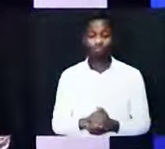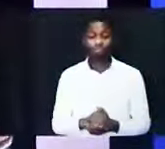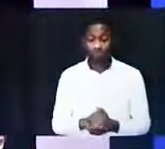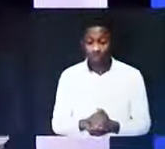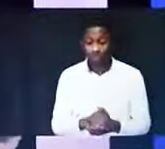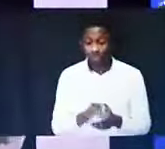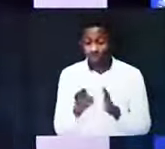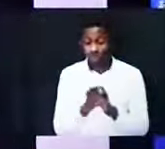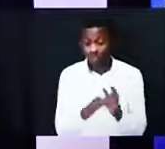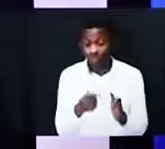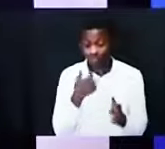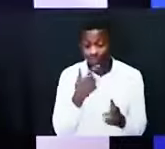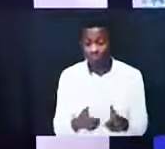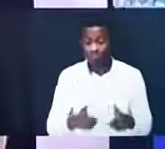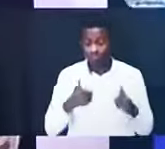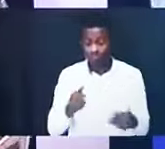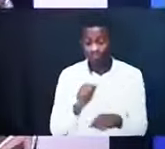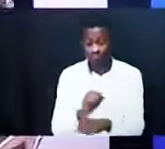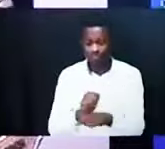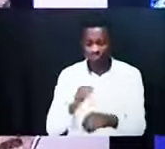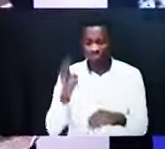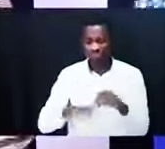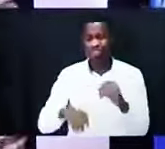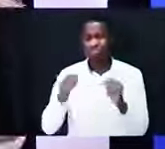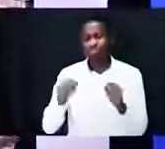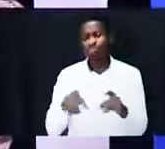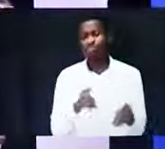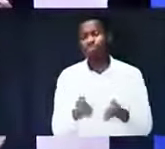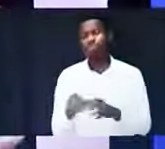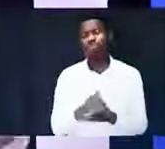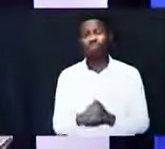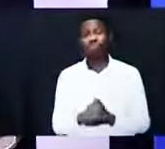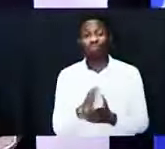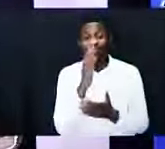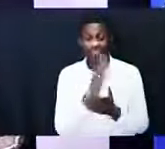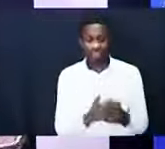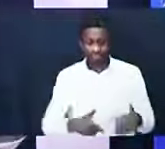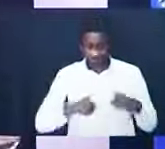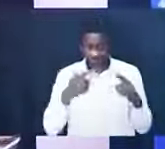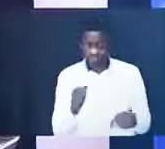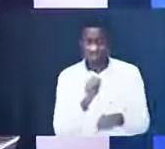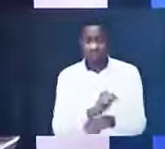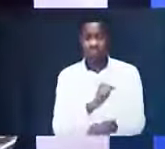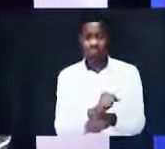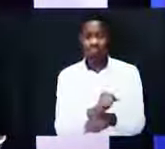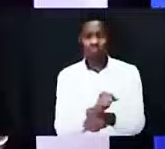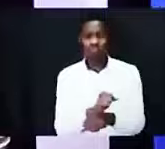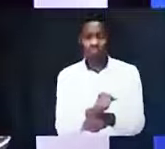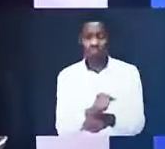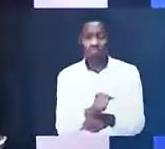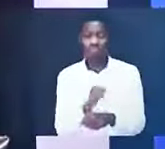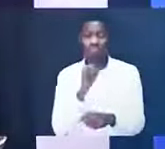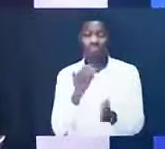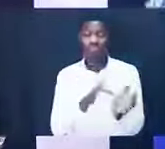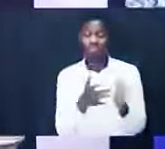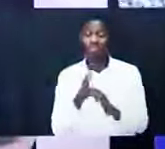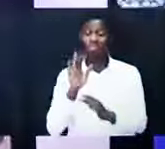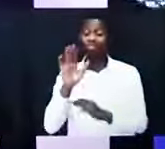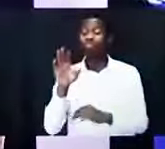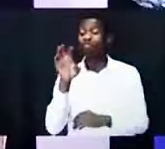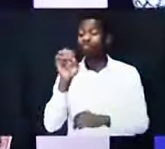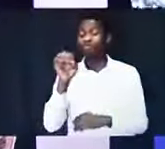works than this shall he do. And some of the greater works is his 40 days fasting